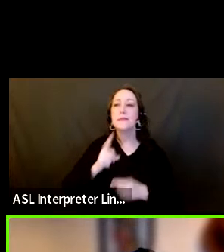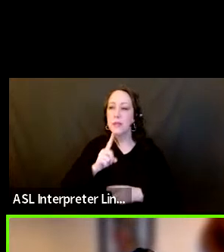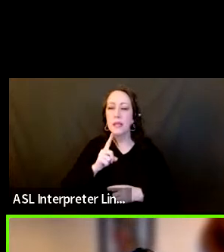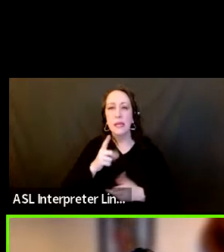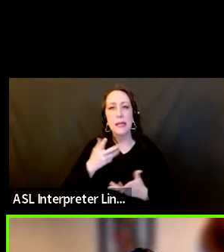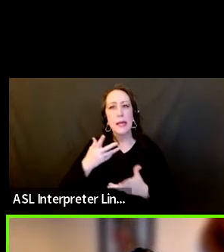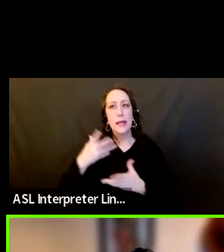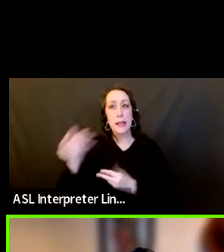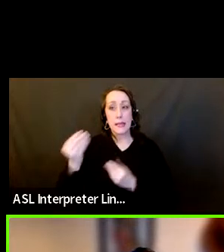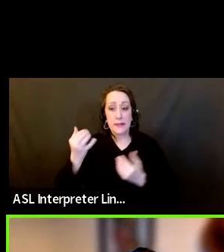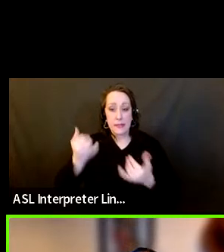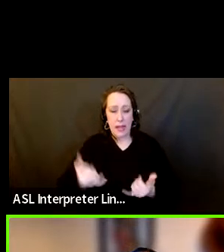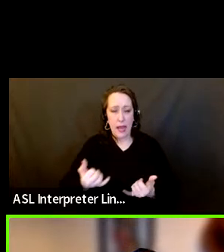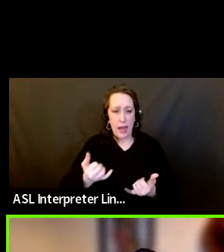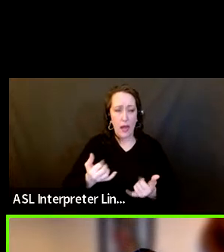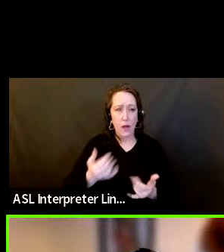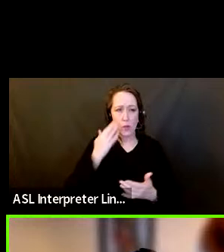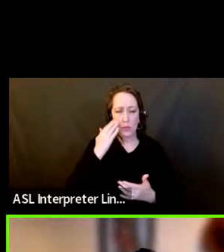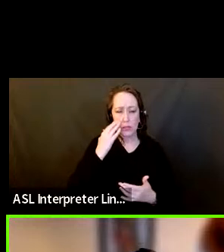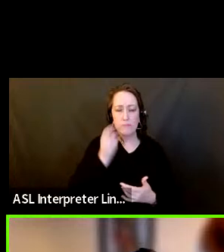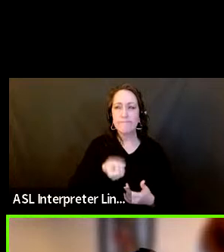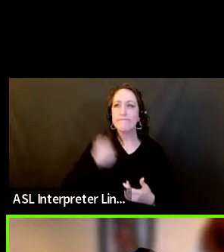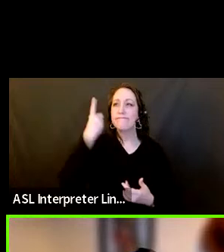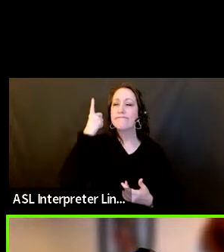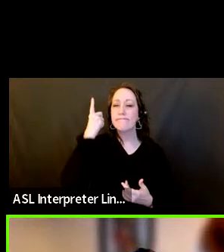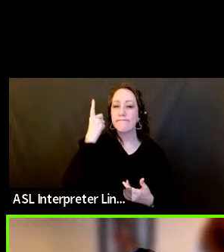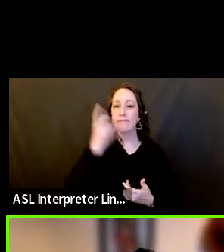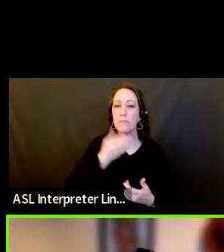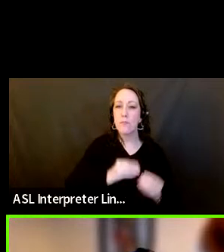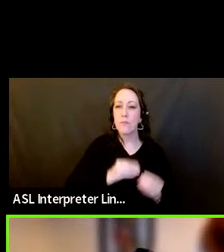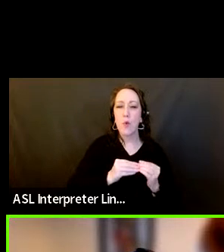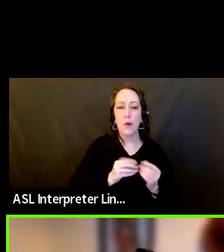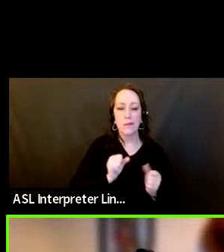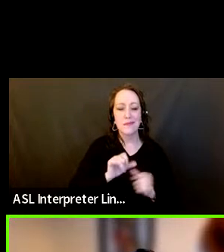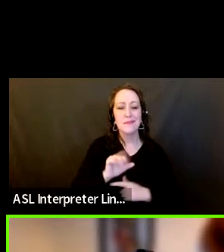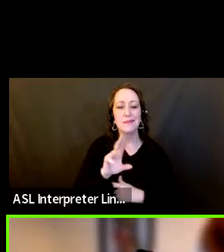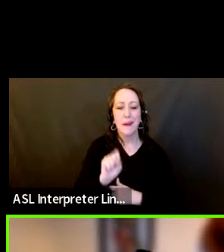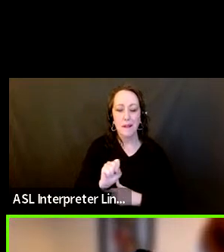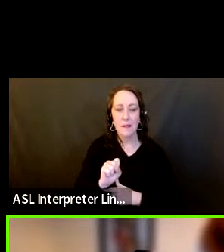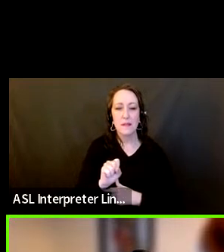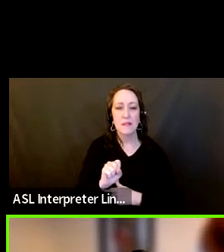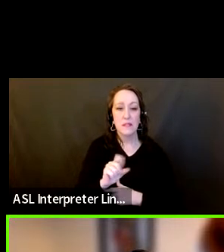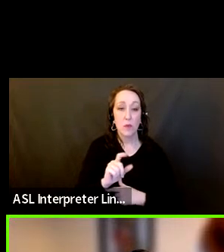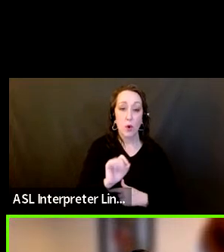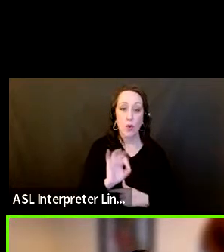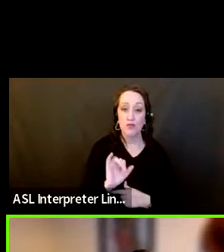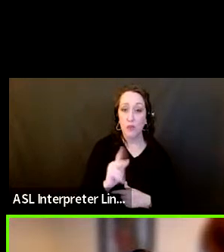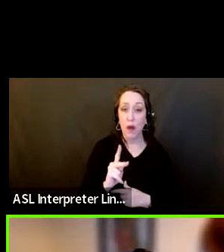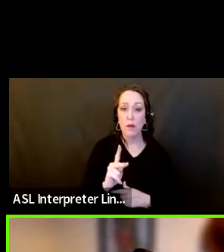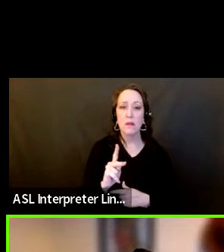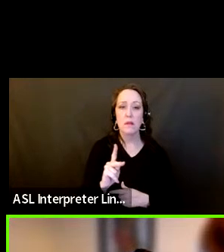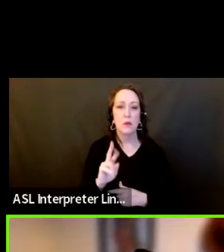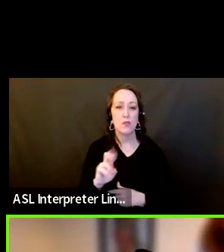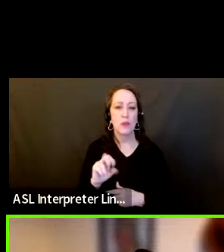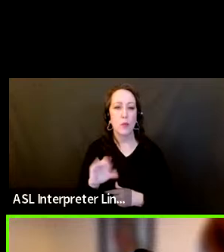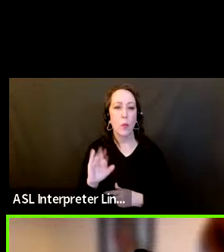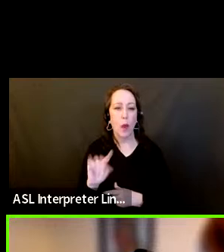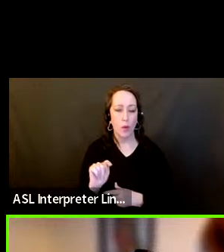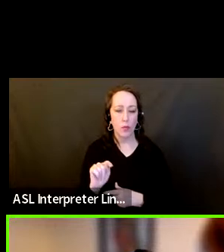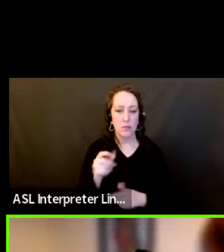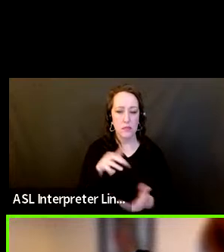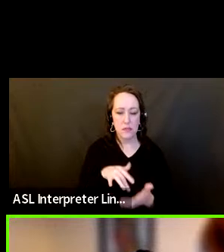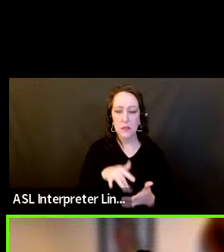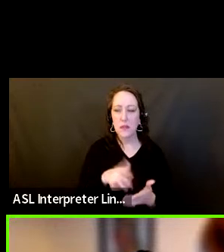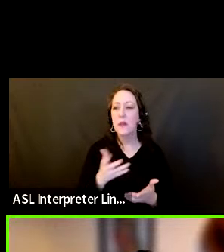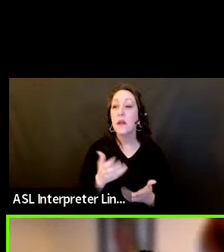away from today's conversation with a better understanding of the status of the truck reroute study. So with that